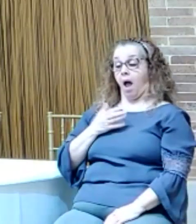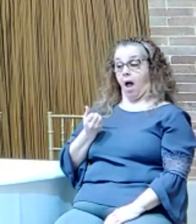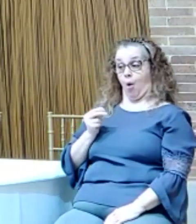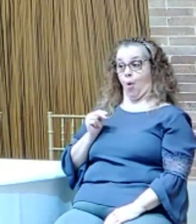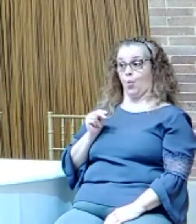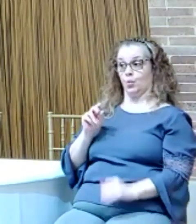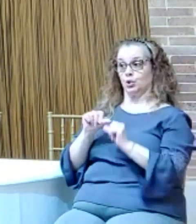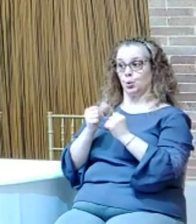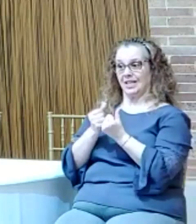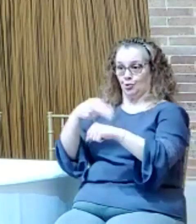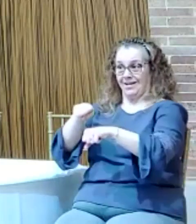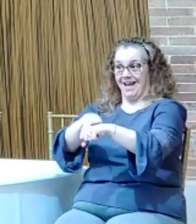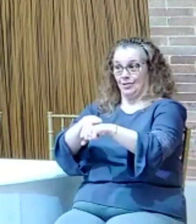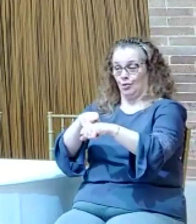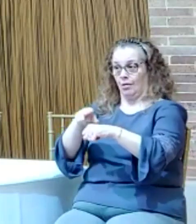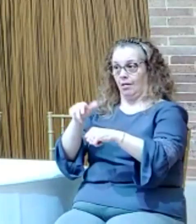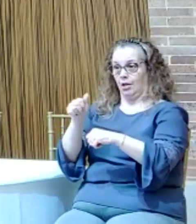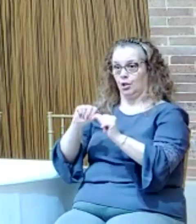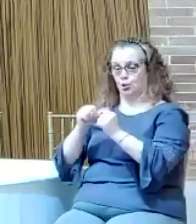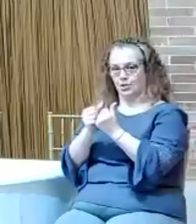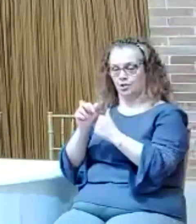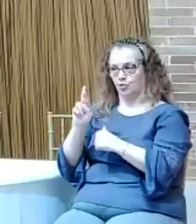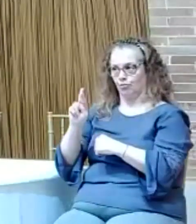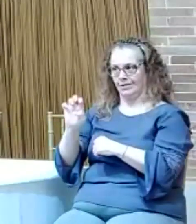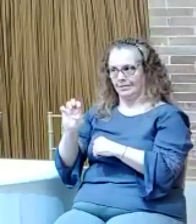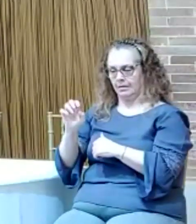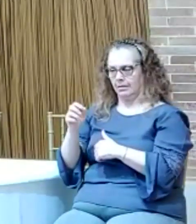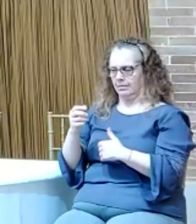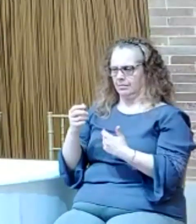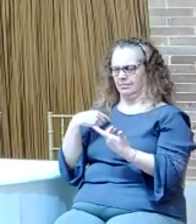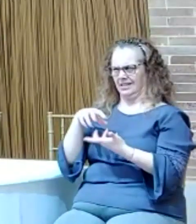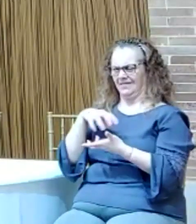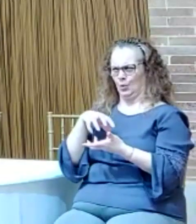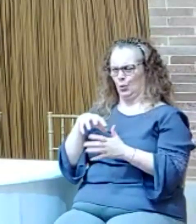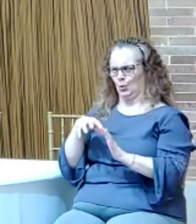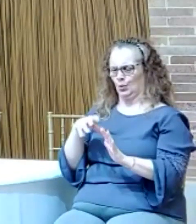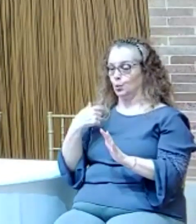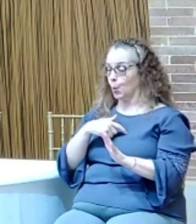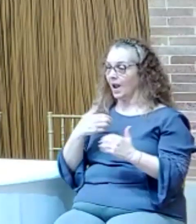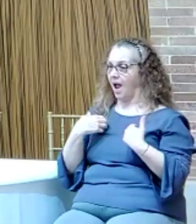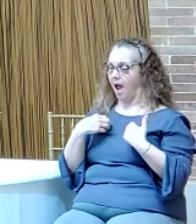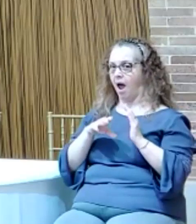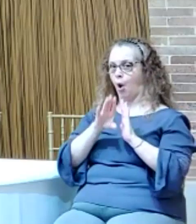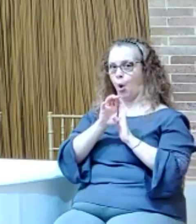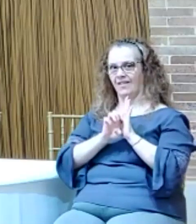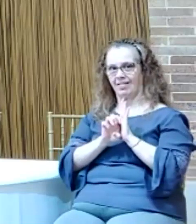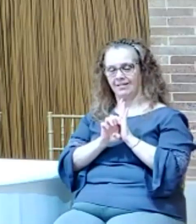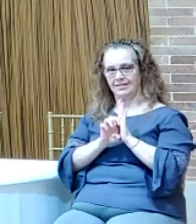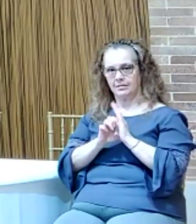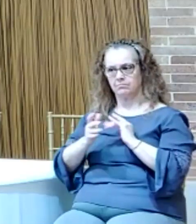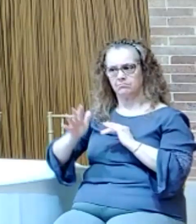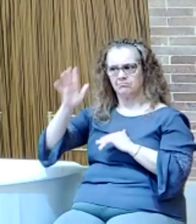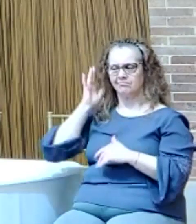the National Association of Realtors was confused we had a code of ethics back in the